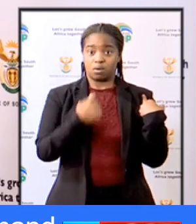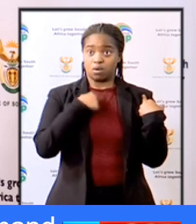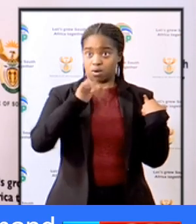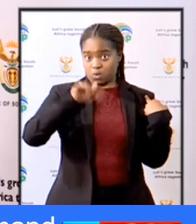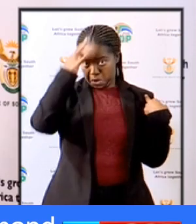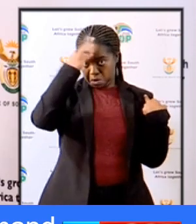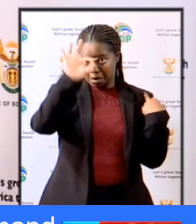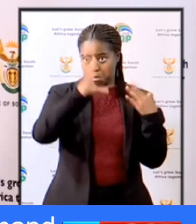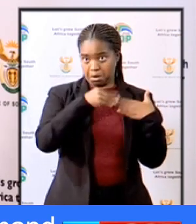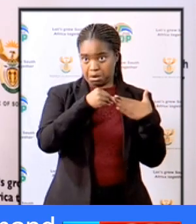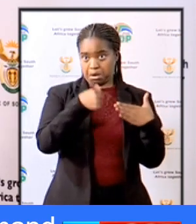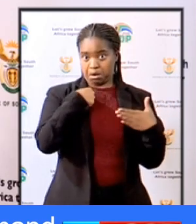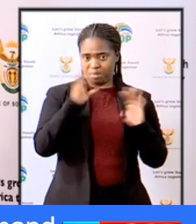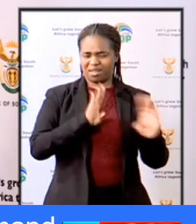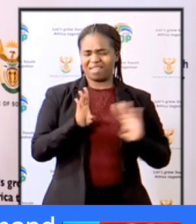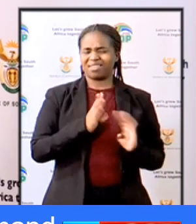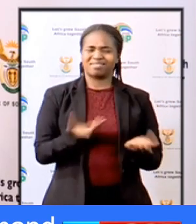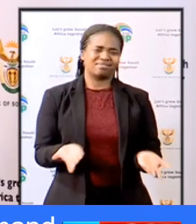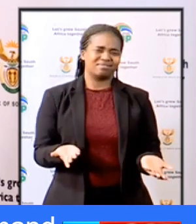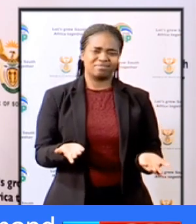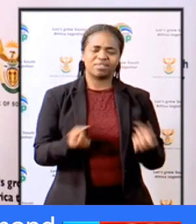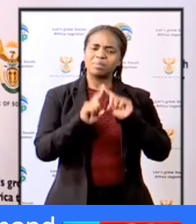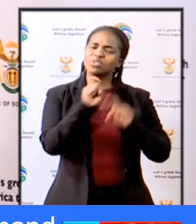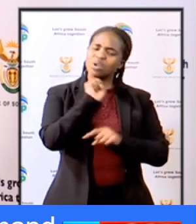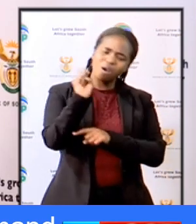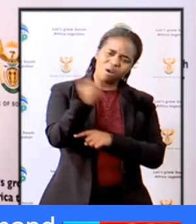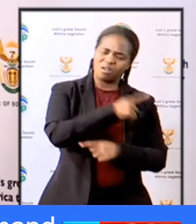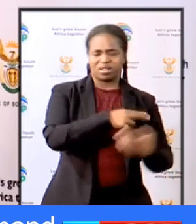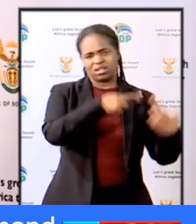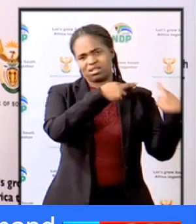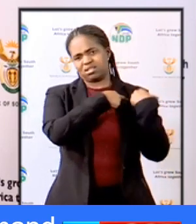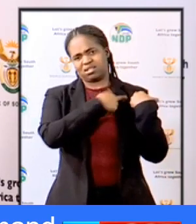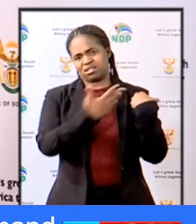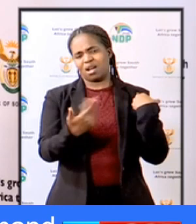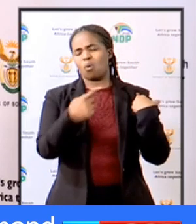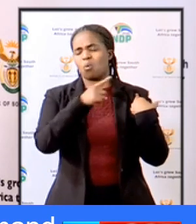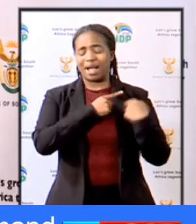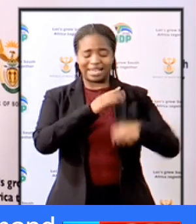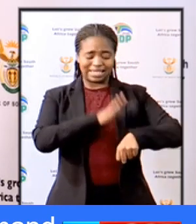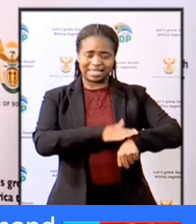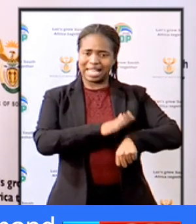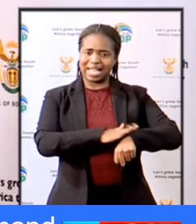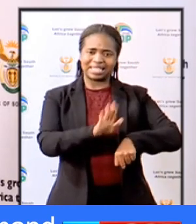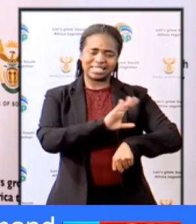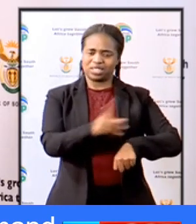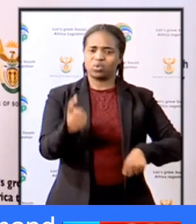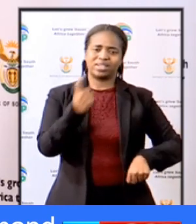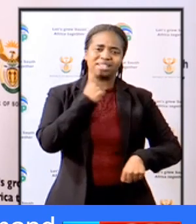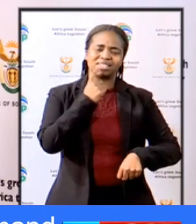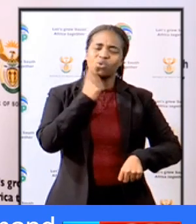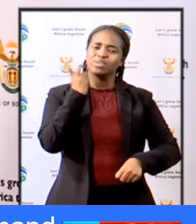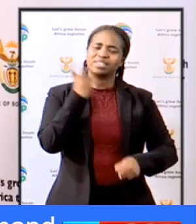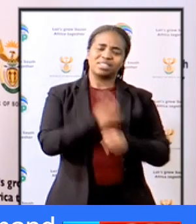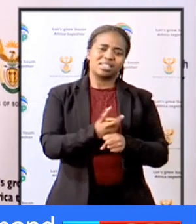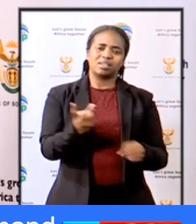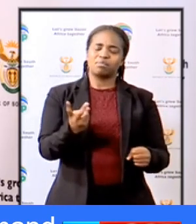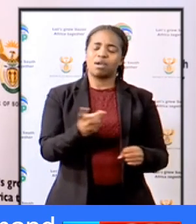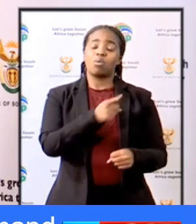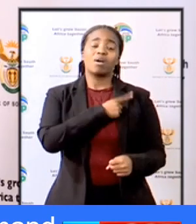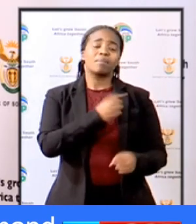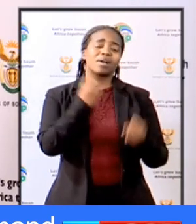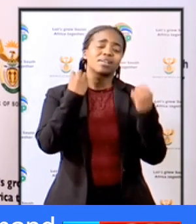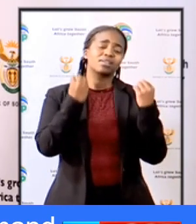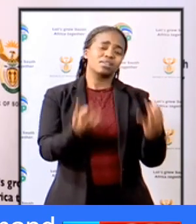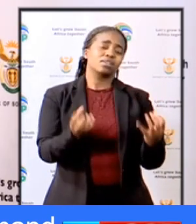our behavior around this terrible pandemic. You know, we know that so many